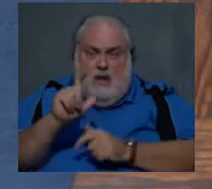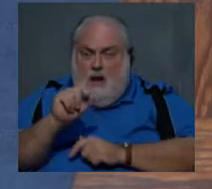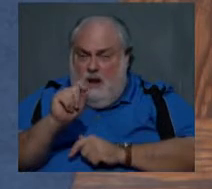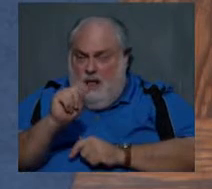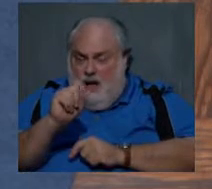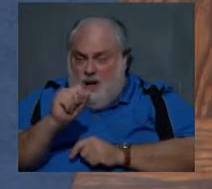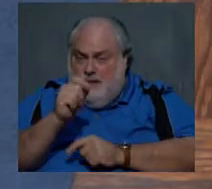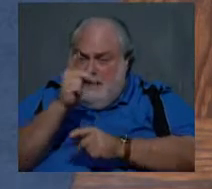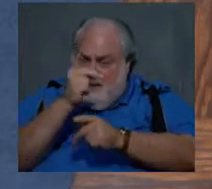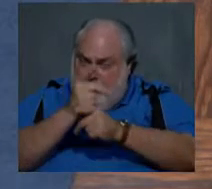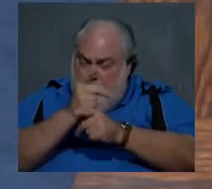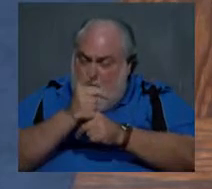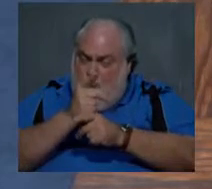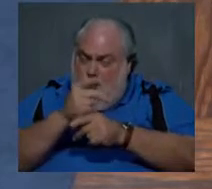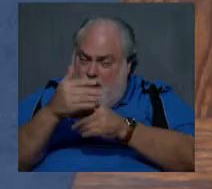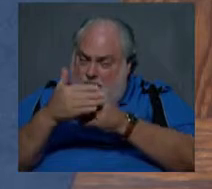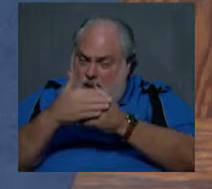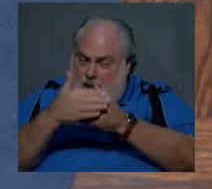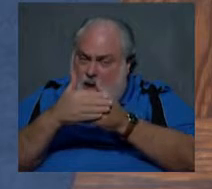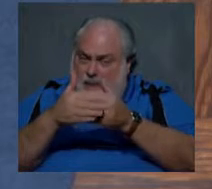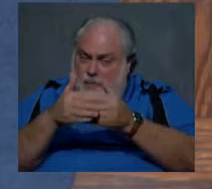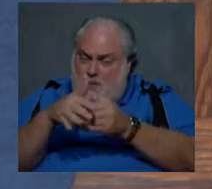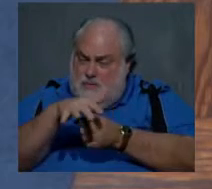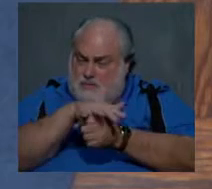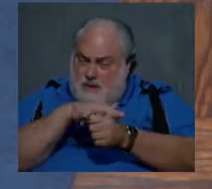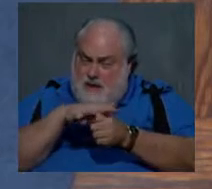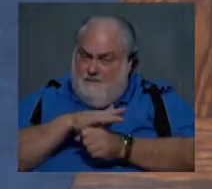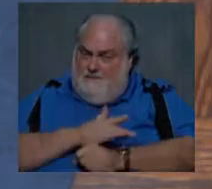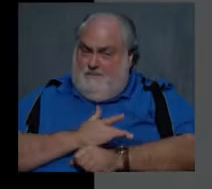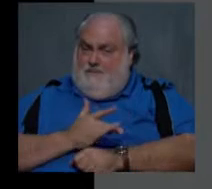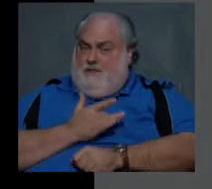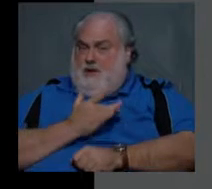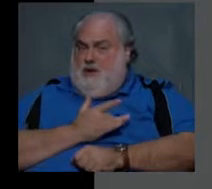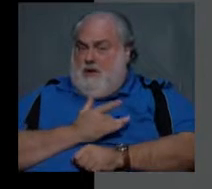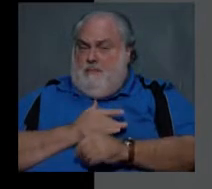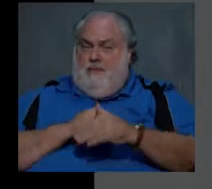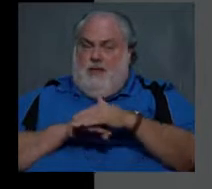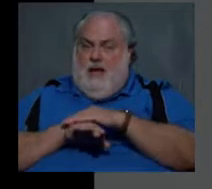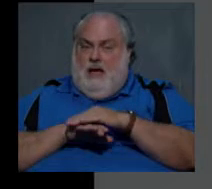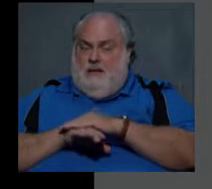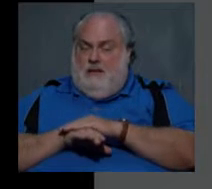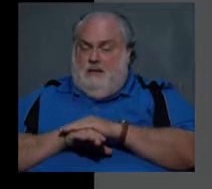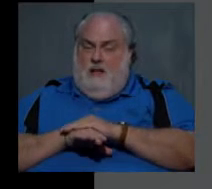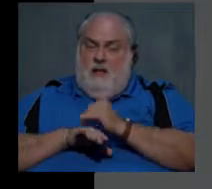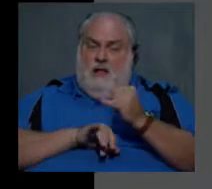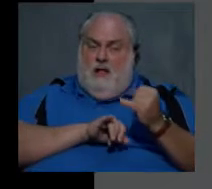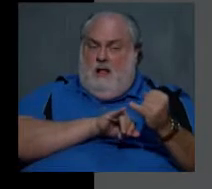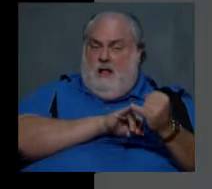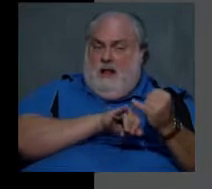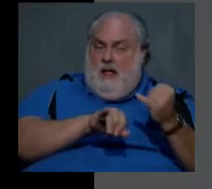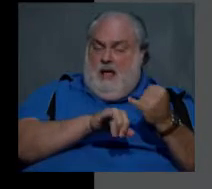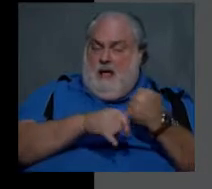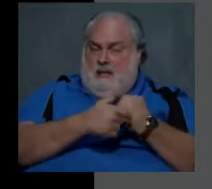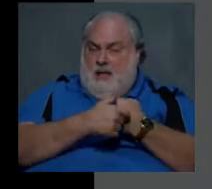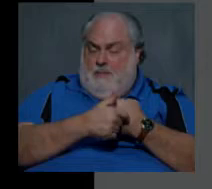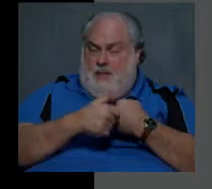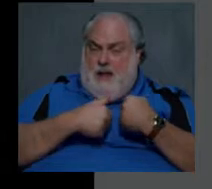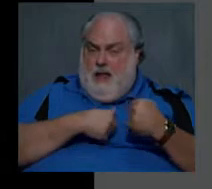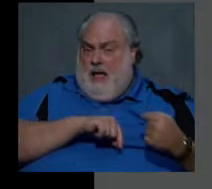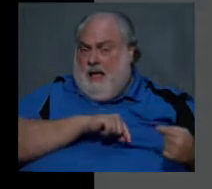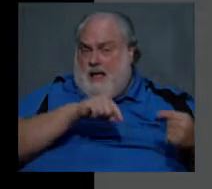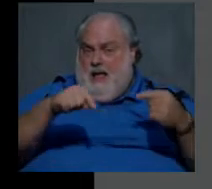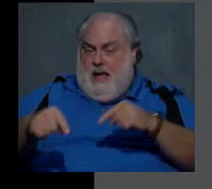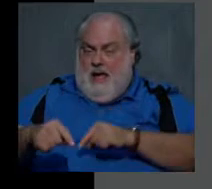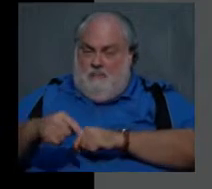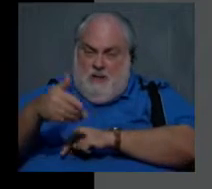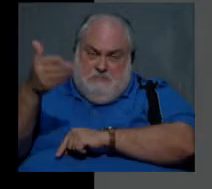in keeping with the neighborhood properties, but the access that they made last time, about which I spoke at the previous hearing for that,